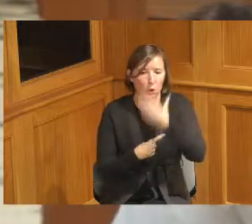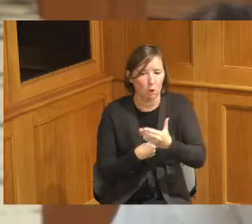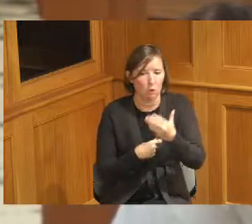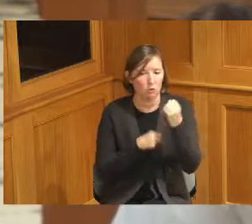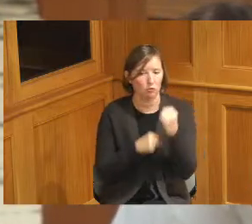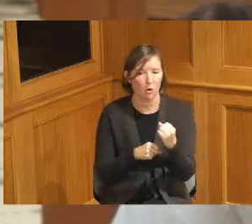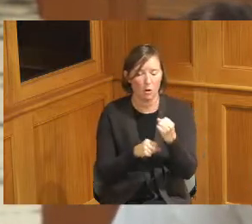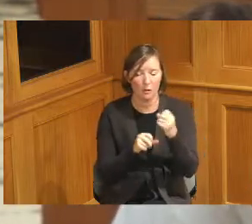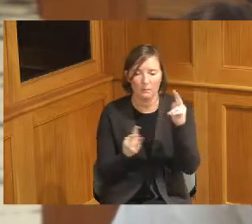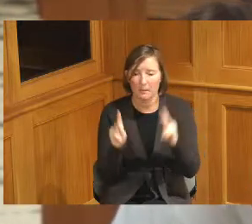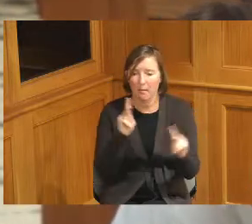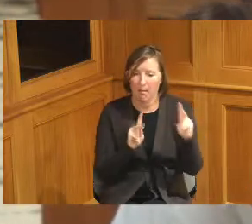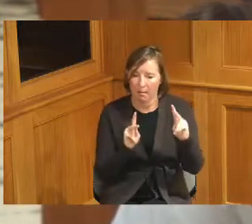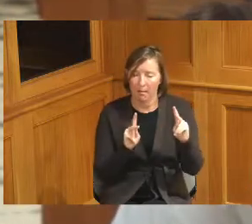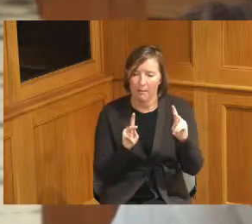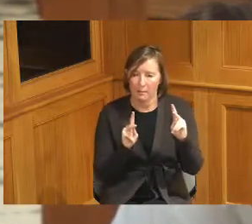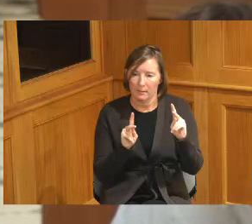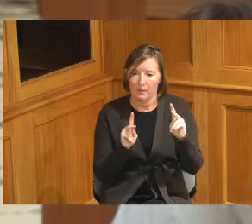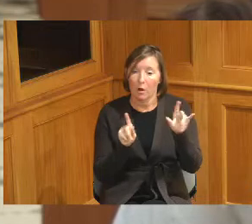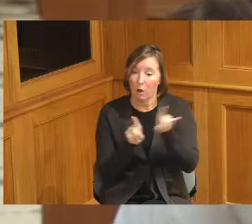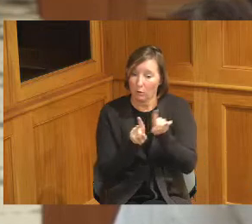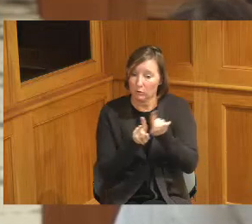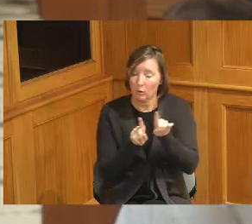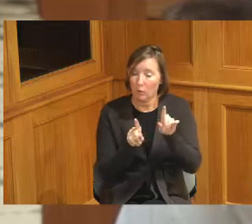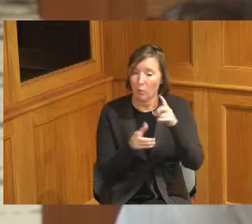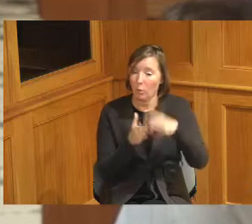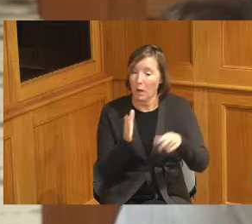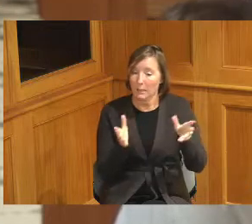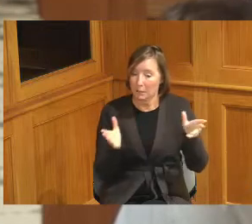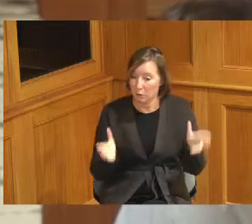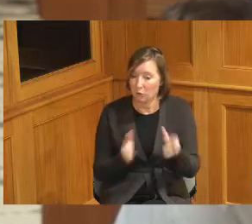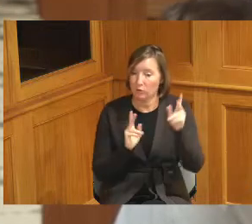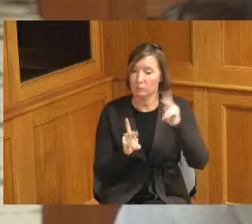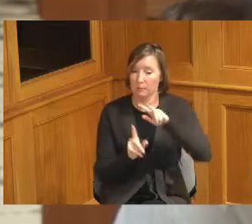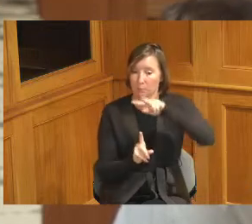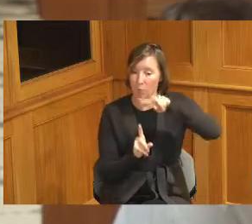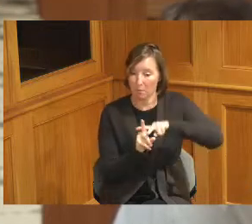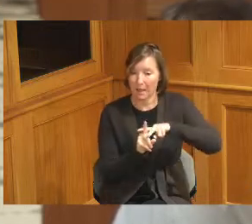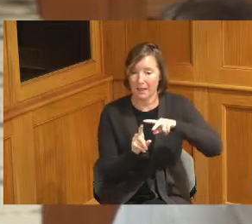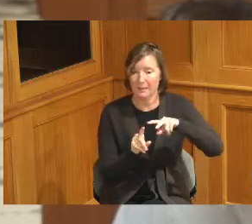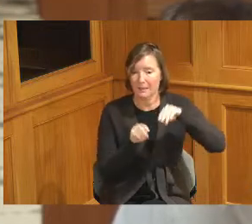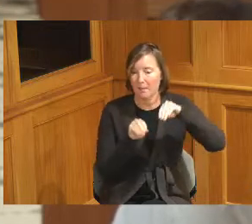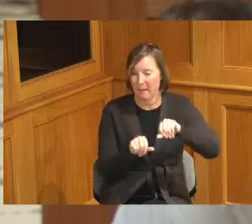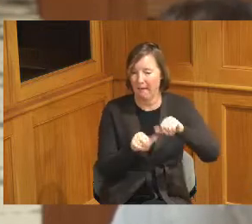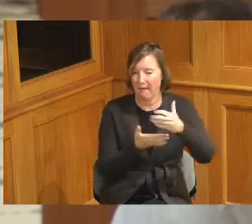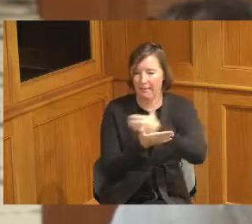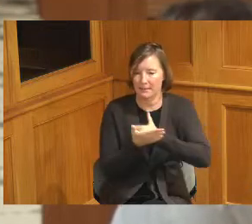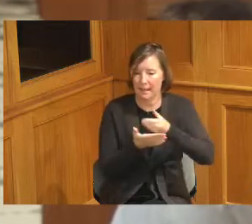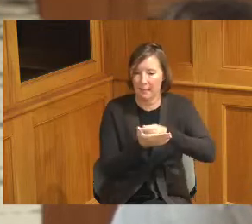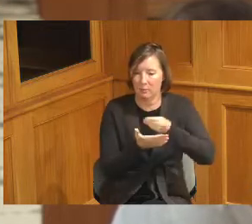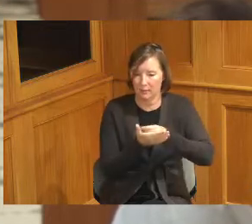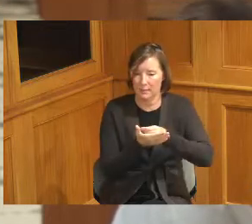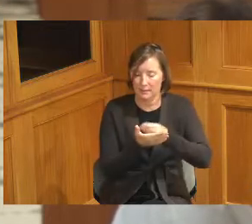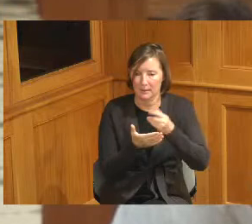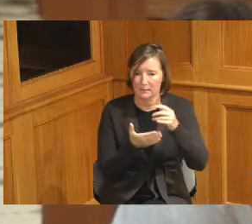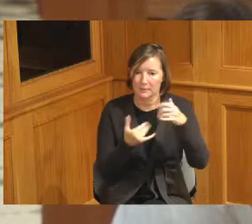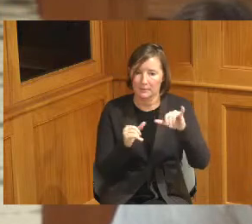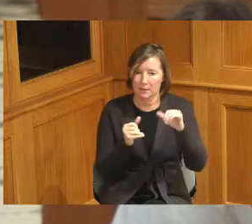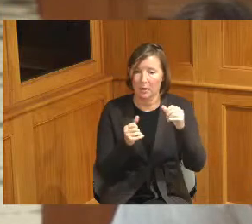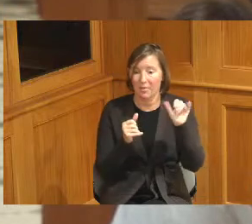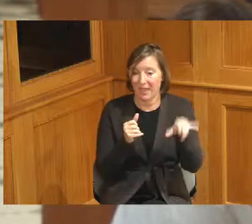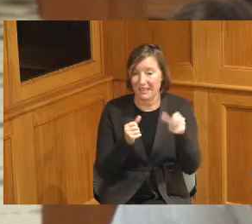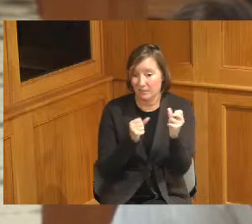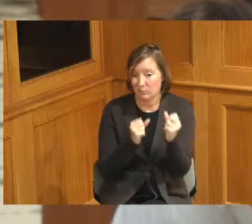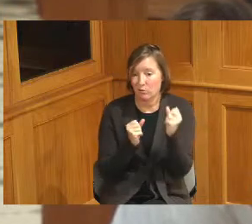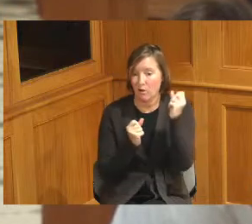by our salaries, and then where it's appropriate, being able to offer remote work, which is still a strong consideration